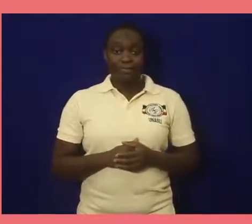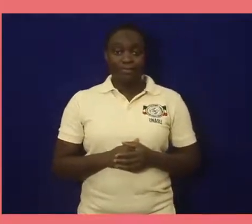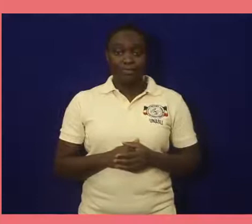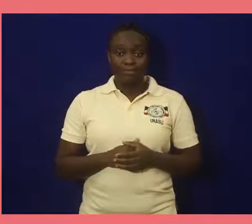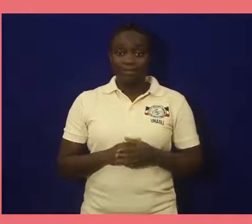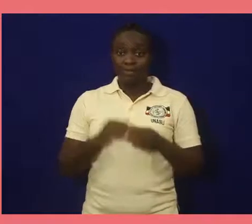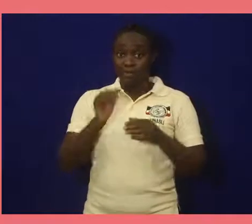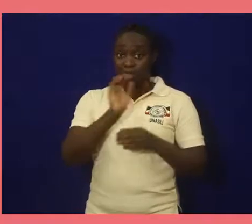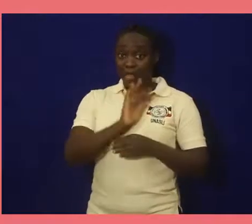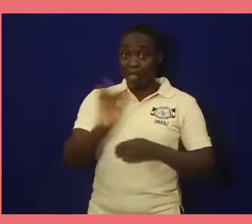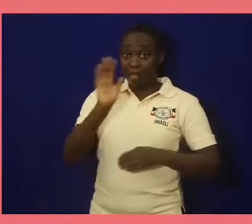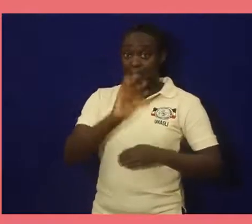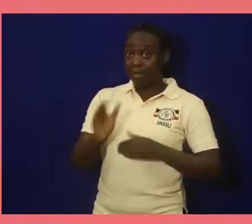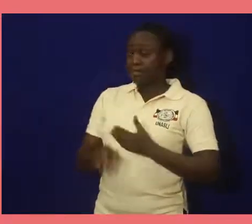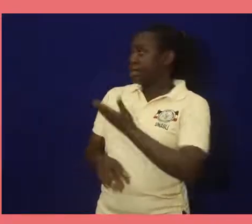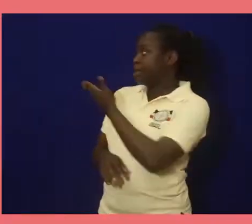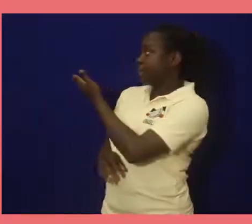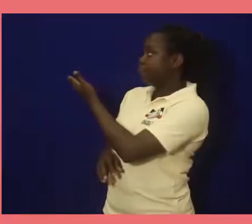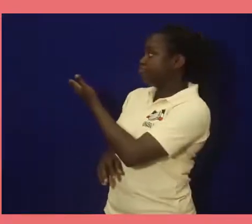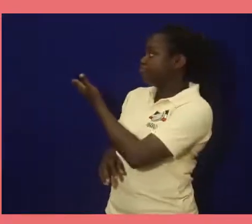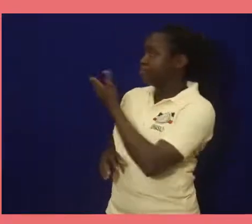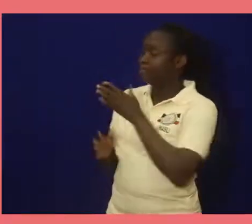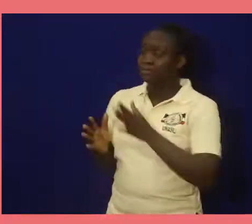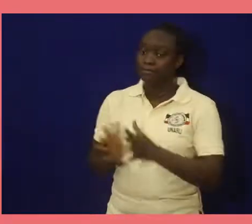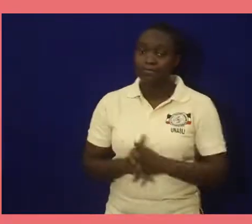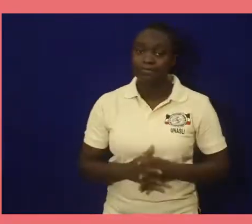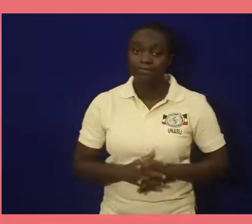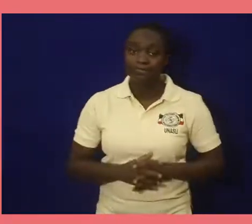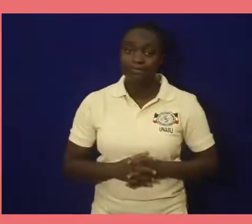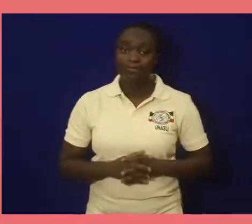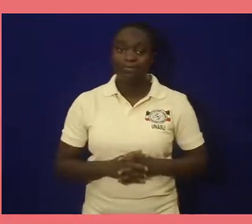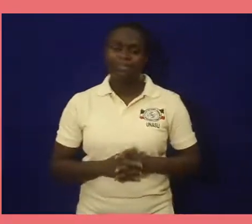Principal focus. You can see the spelling on the screen.